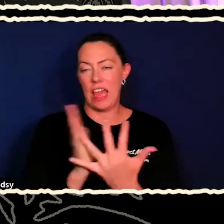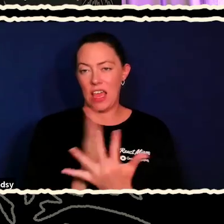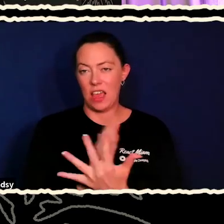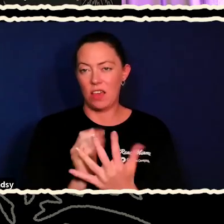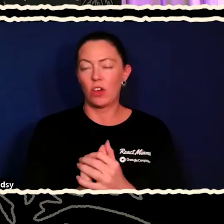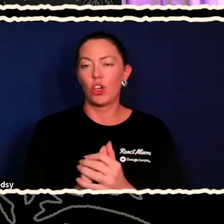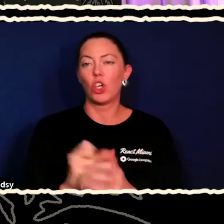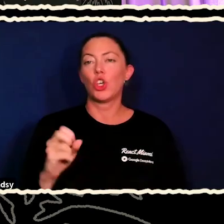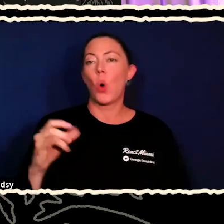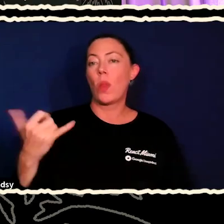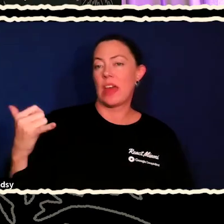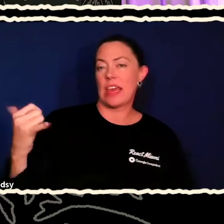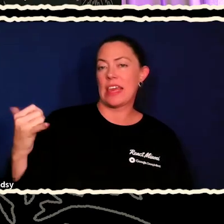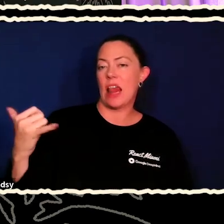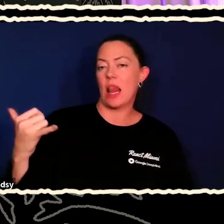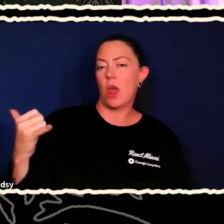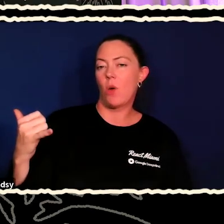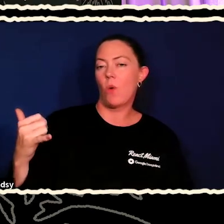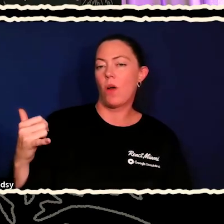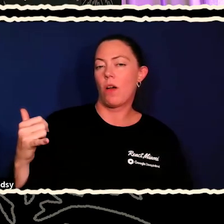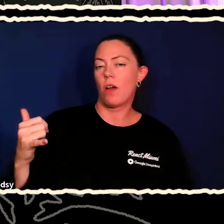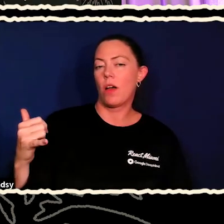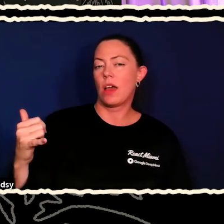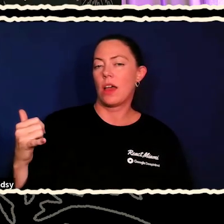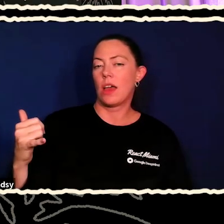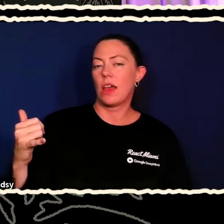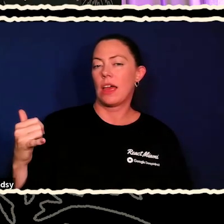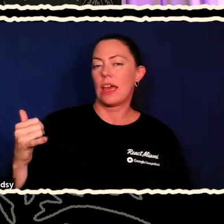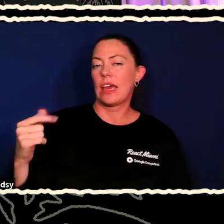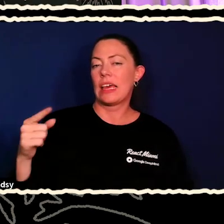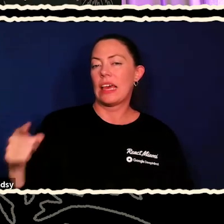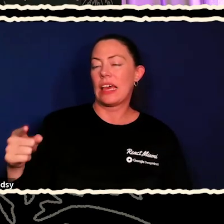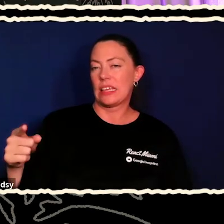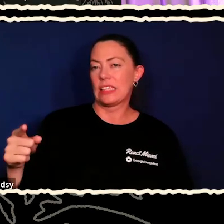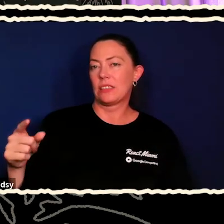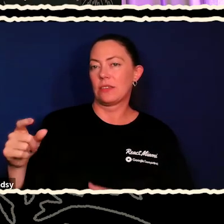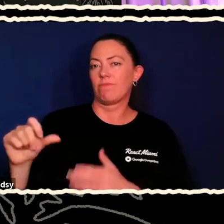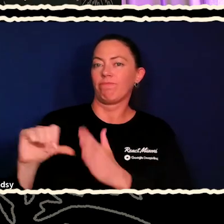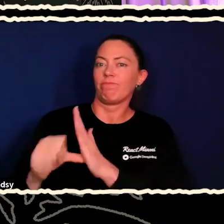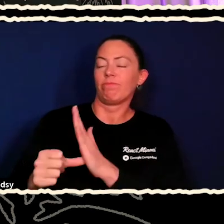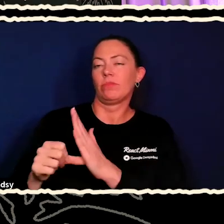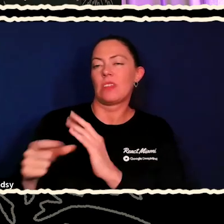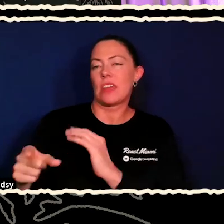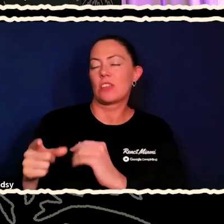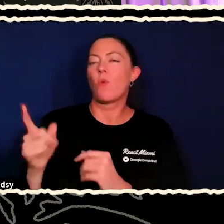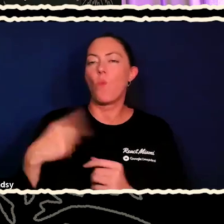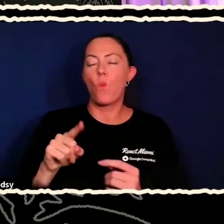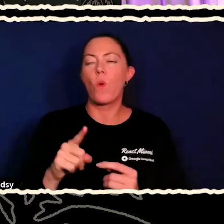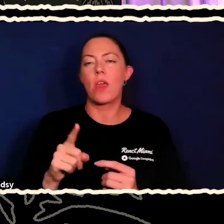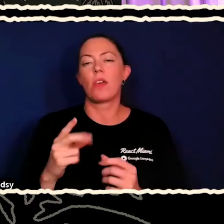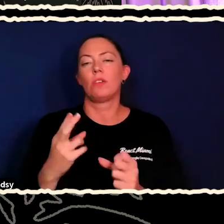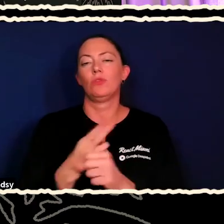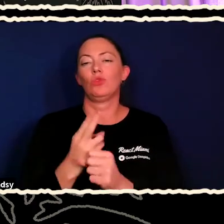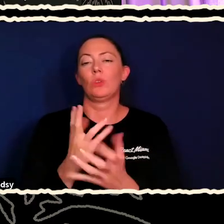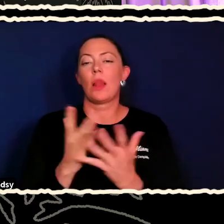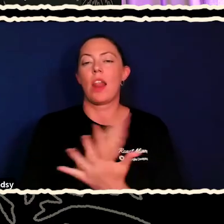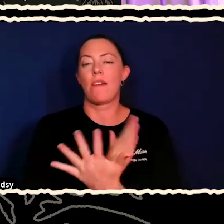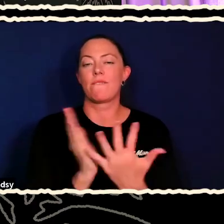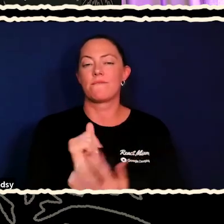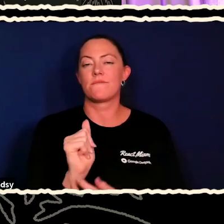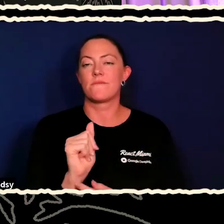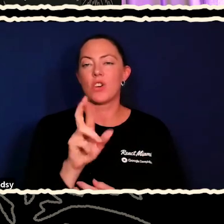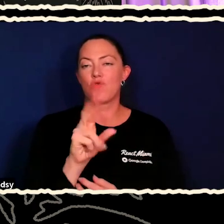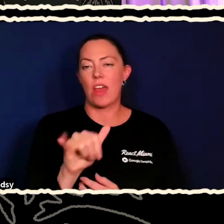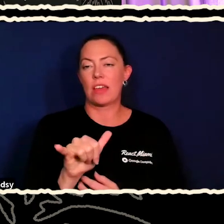So yellow is instantiated by, I believe. So we instantiate a lot of arrays. This is why there's these connections. OK, so this is all fun, but